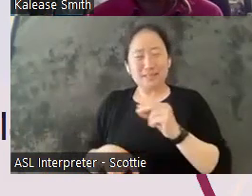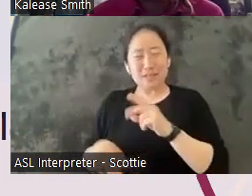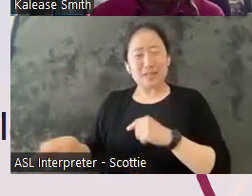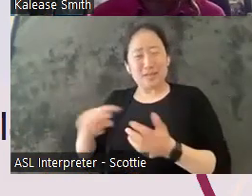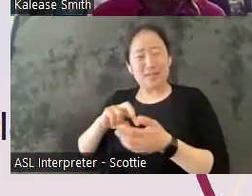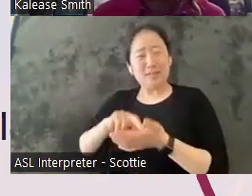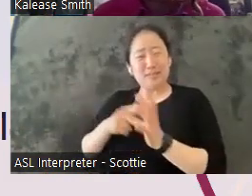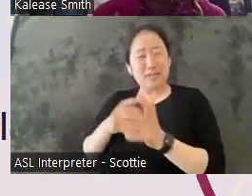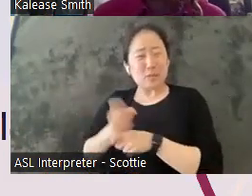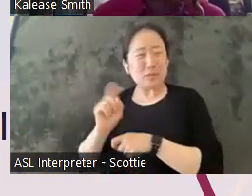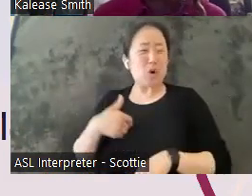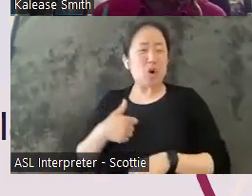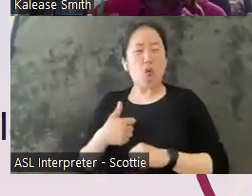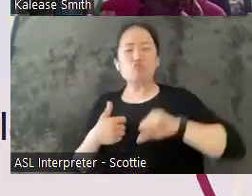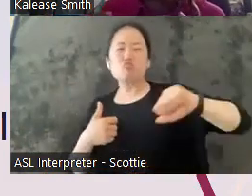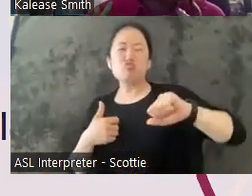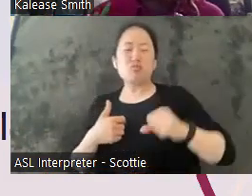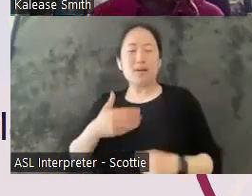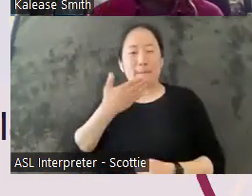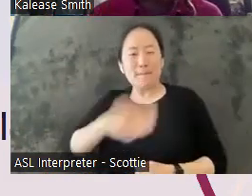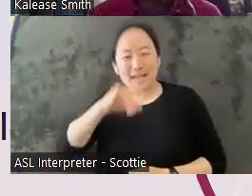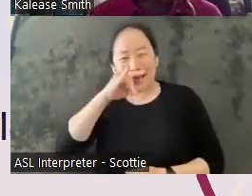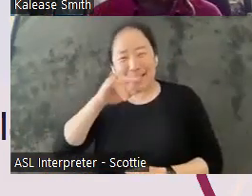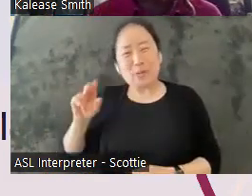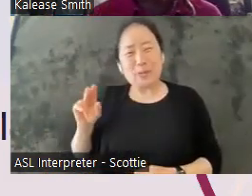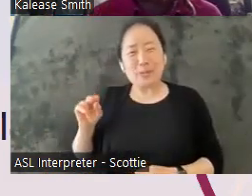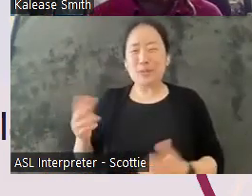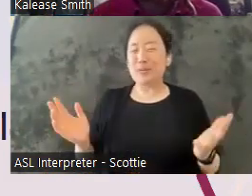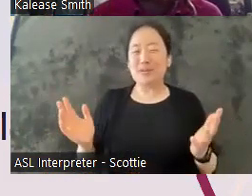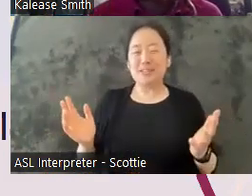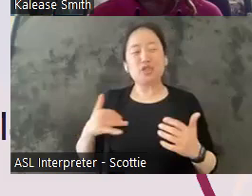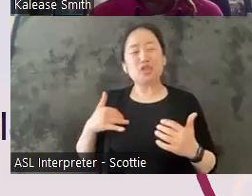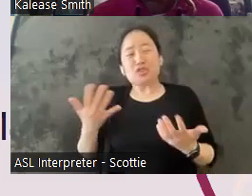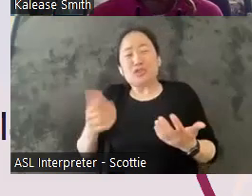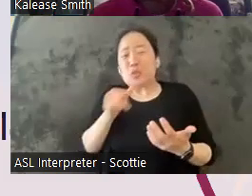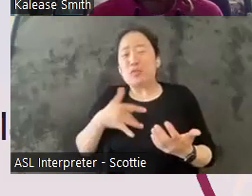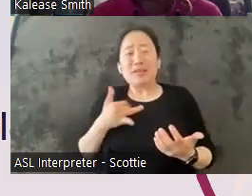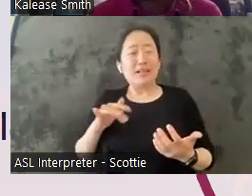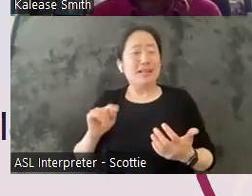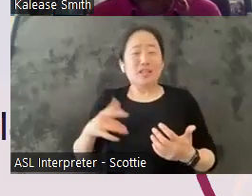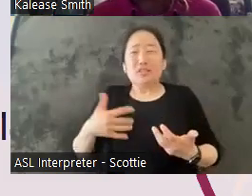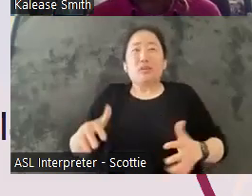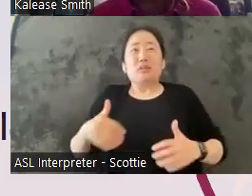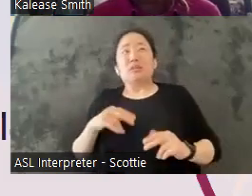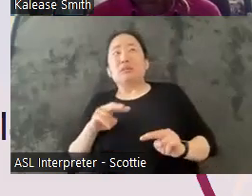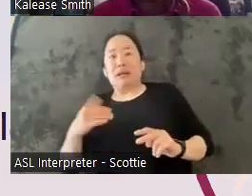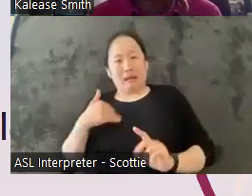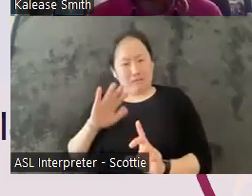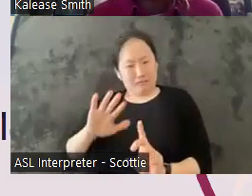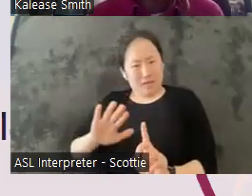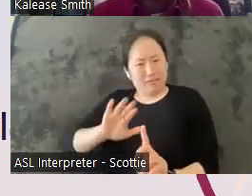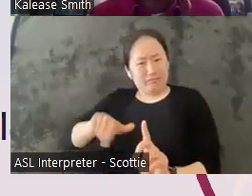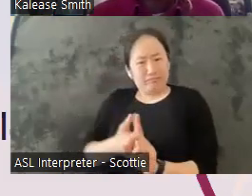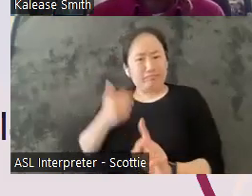standoffish. That's not it, but just, I think it's very important to give kids that